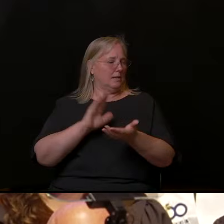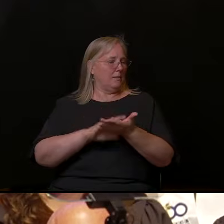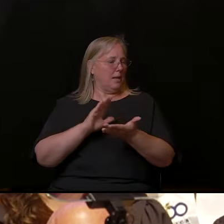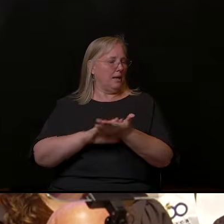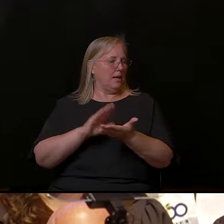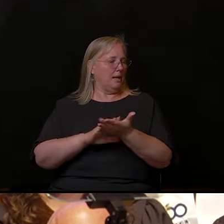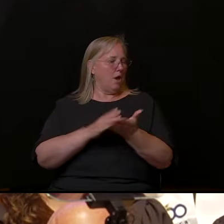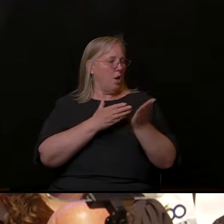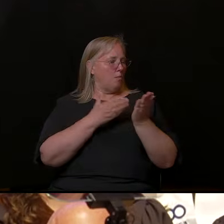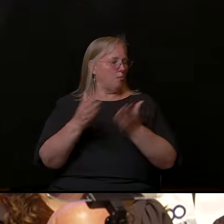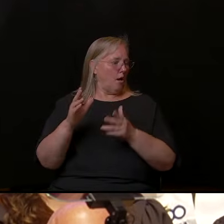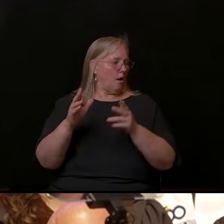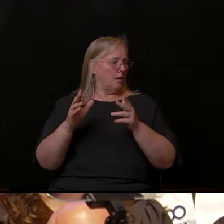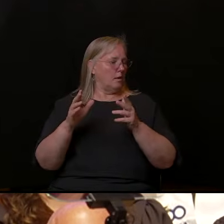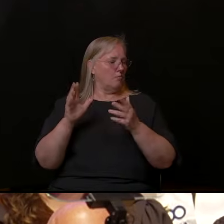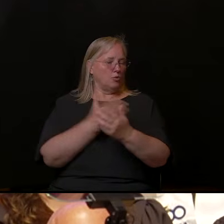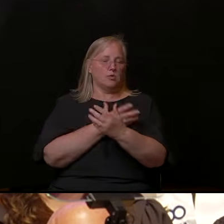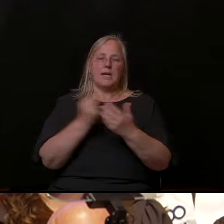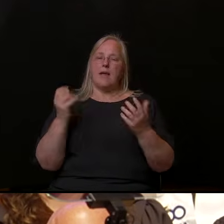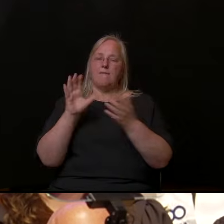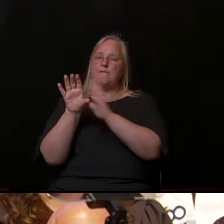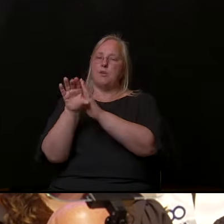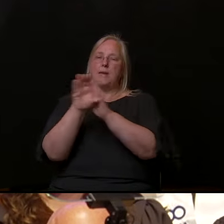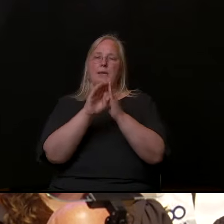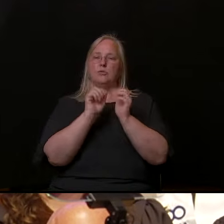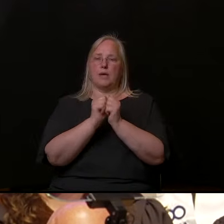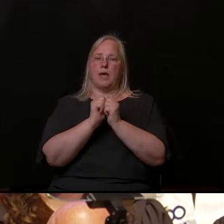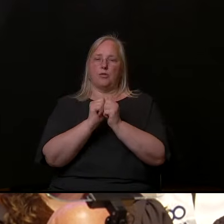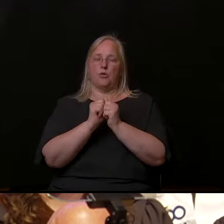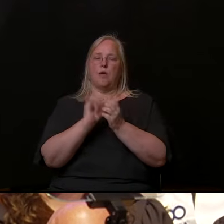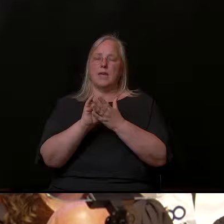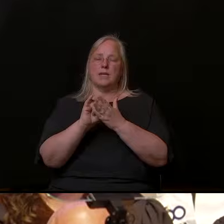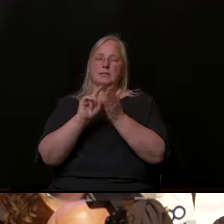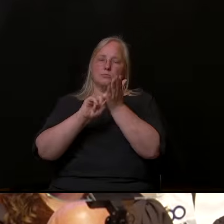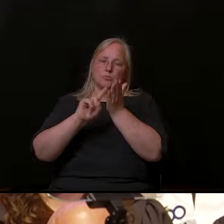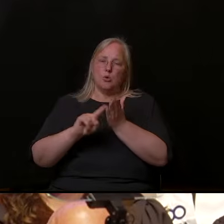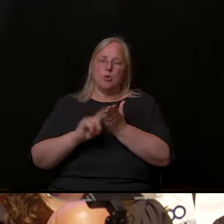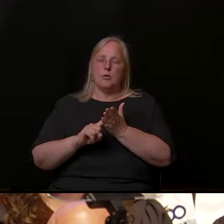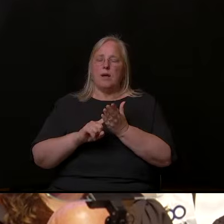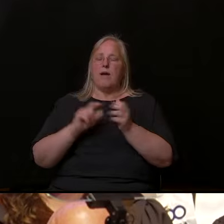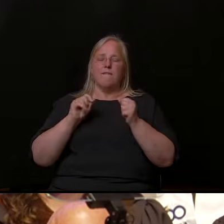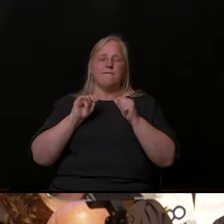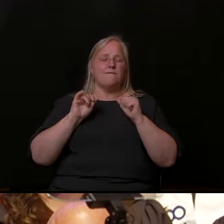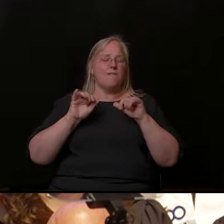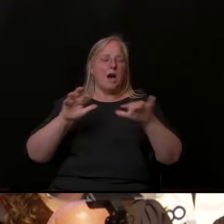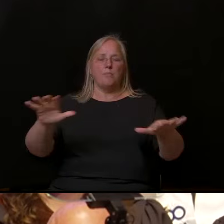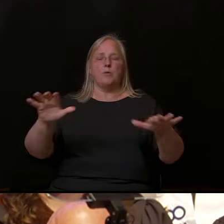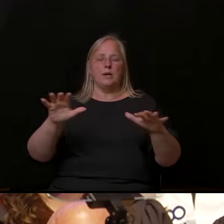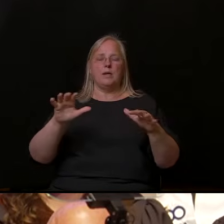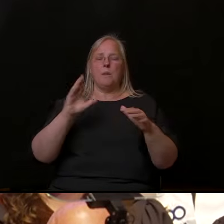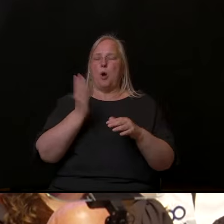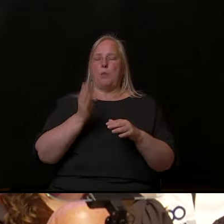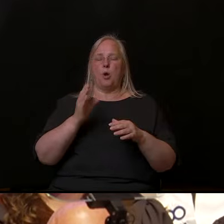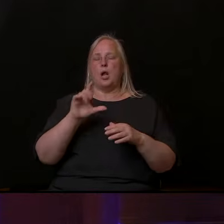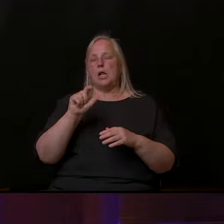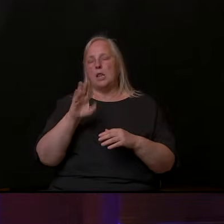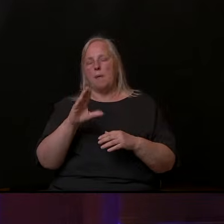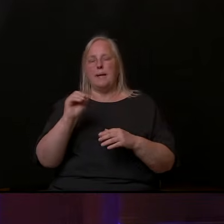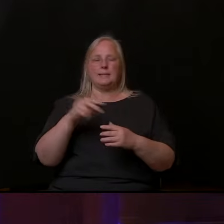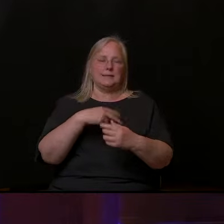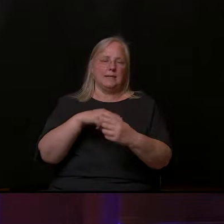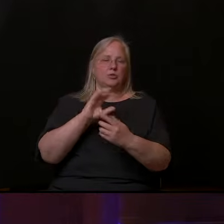rich documentary that explored the vibrant Baltimore club music and dance culture. Produced by